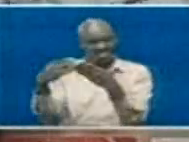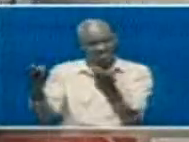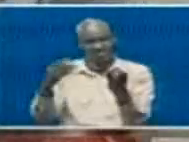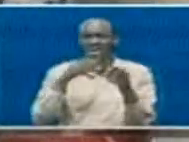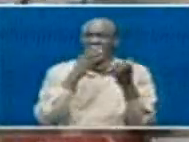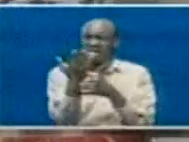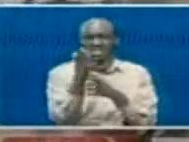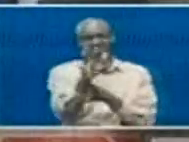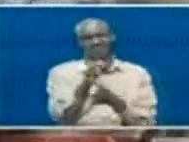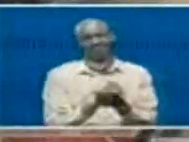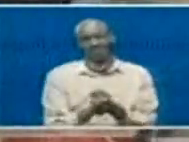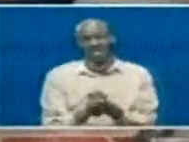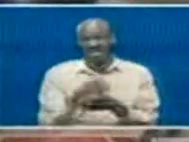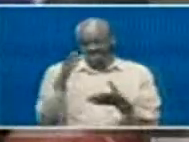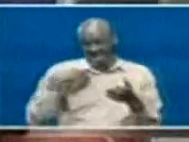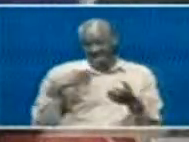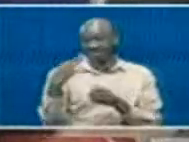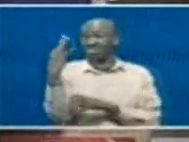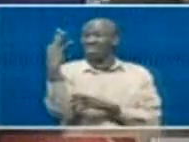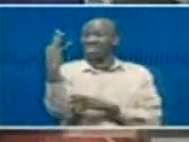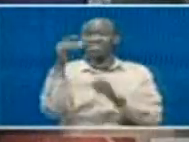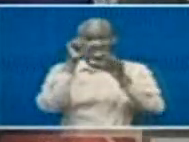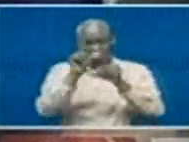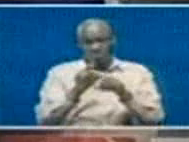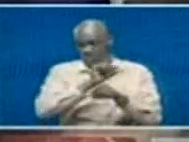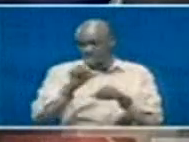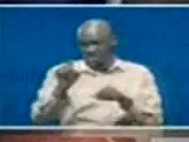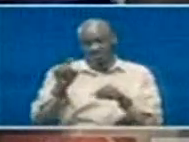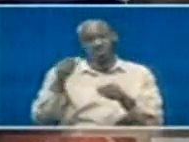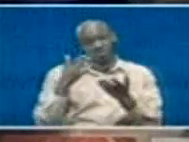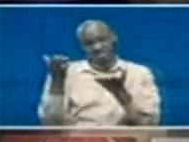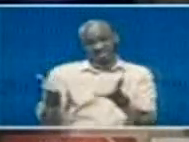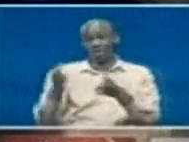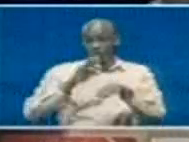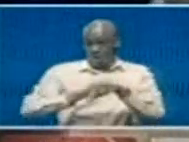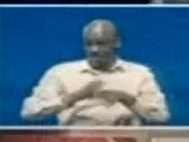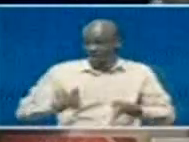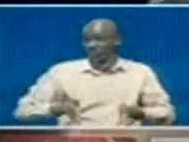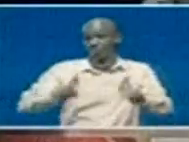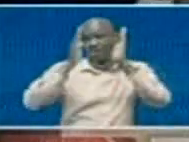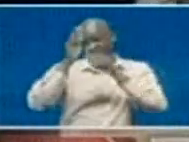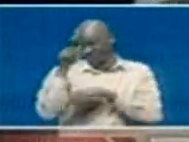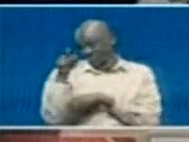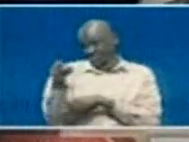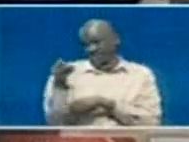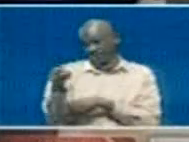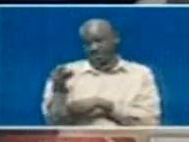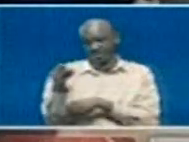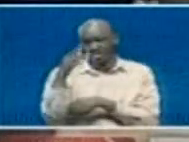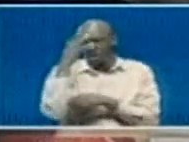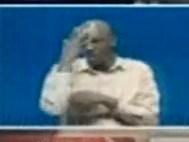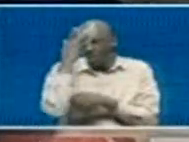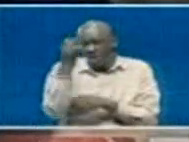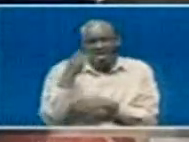thicker's hand. There are three wooden crosses on the right side on the